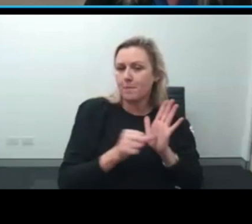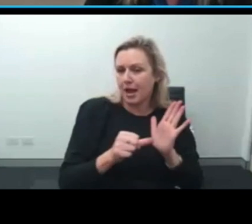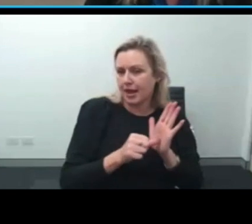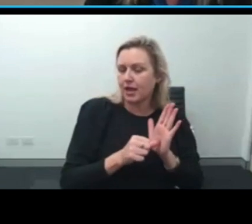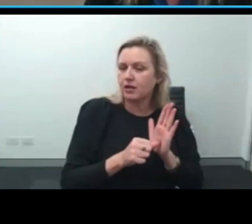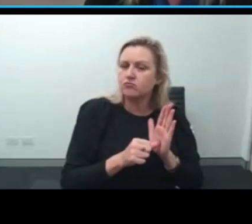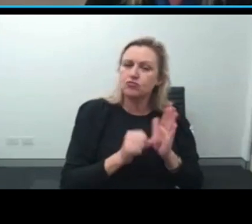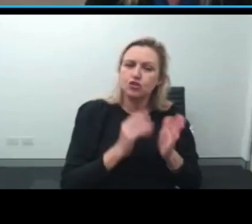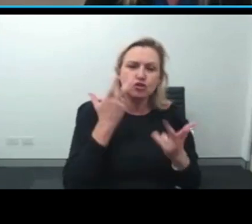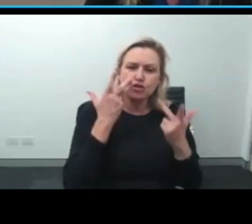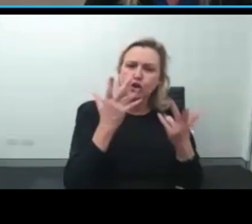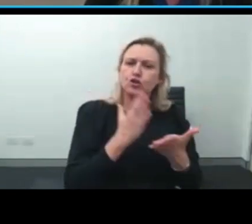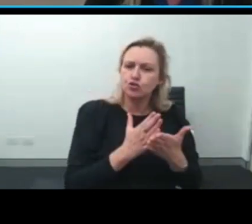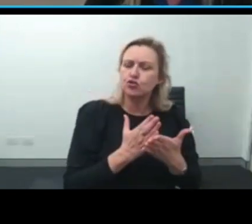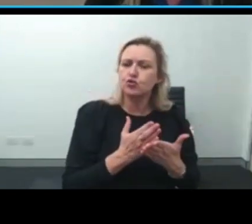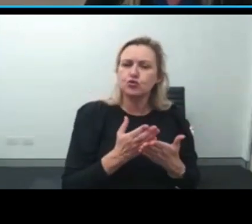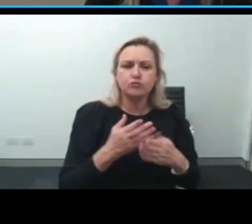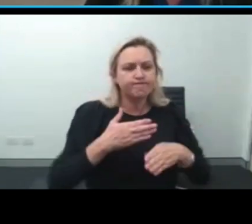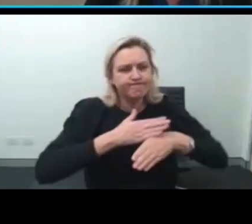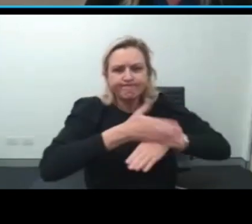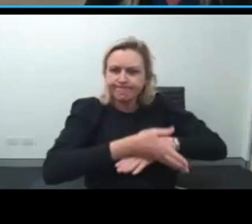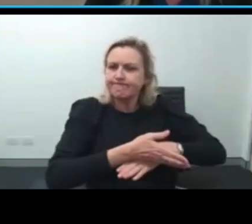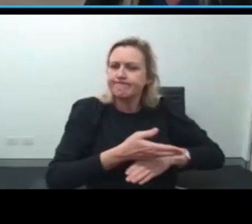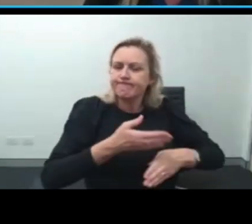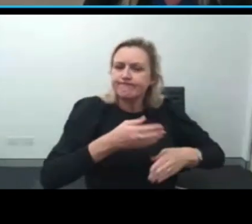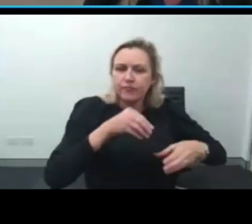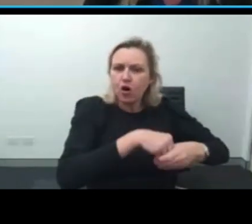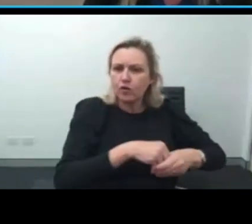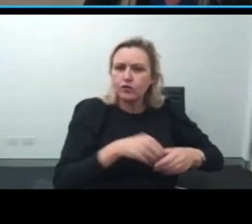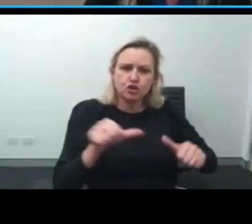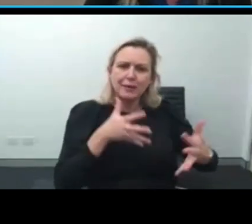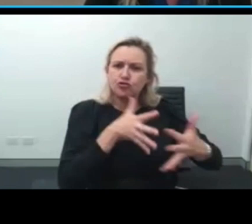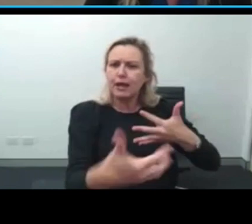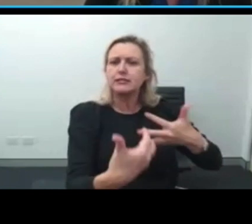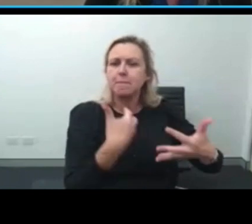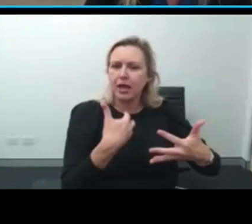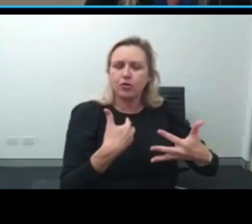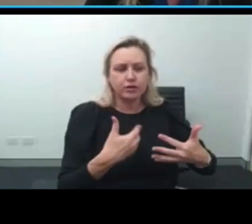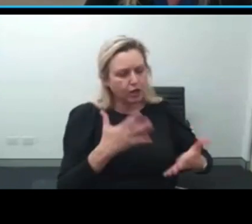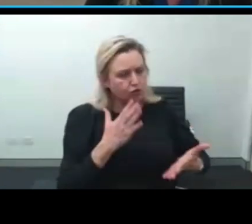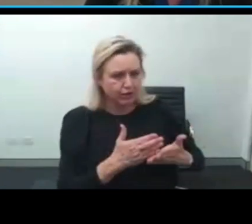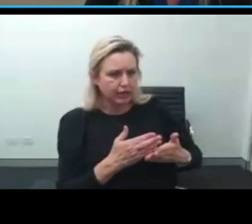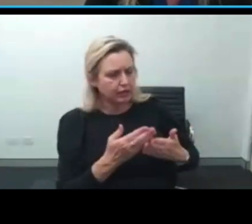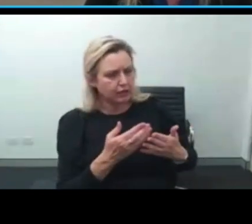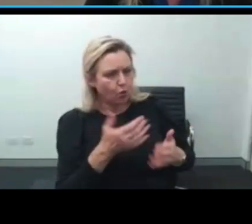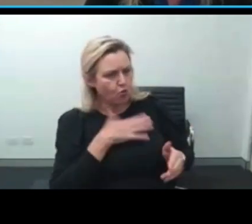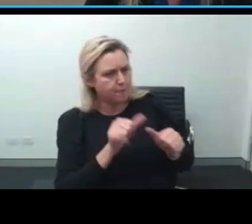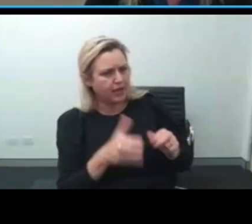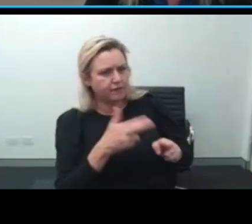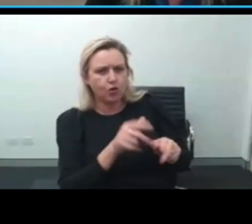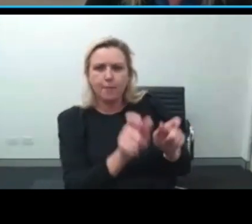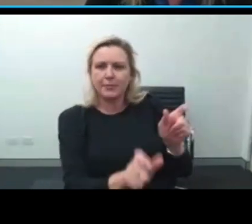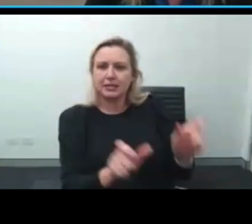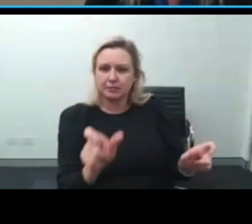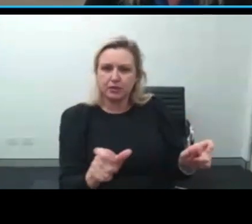care or service. Prices should be clear and understandable and transparent, and in the best interests of their care recipients. They should be in line with